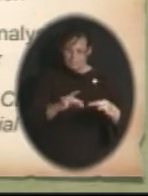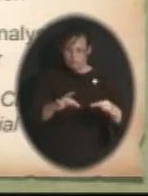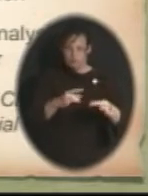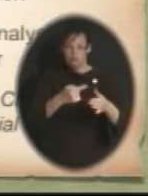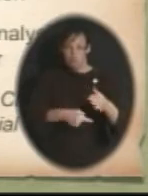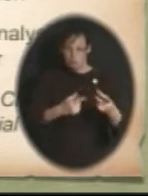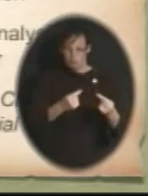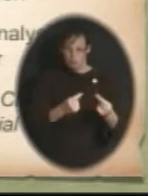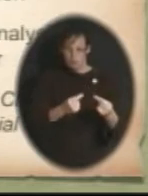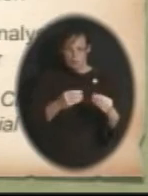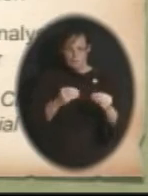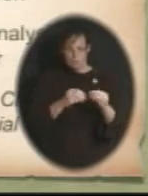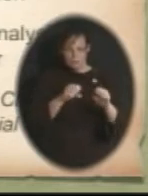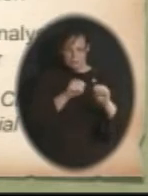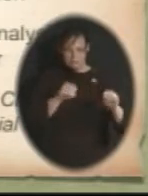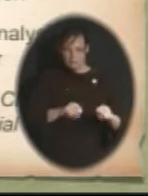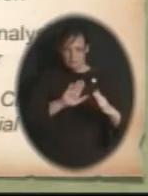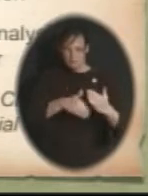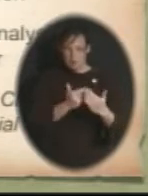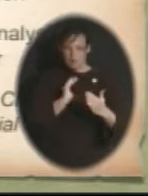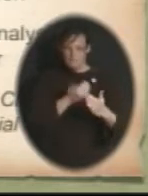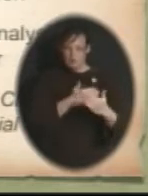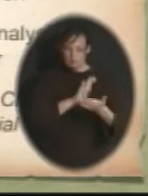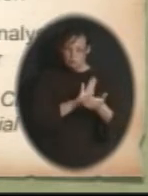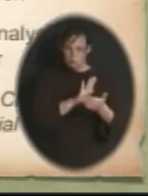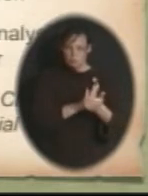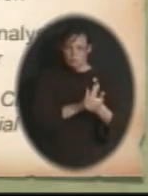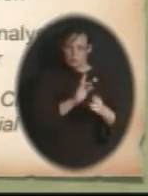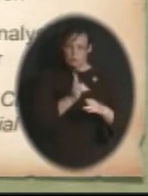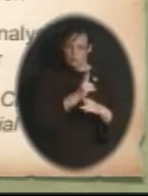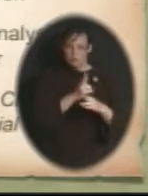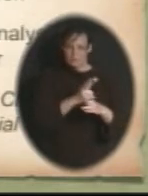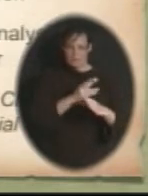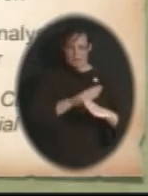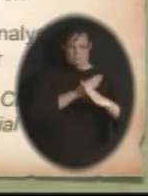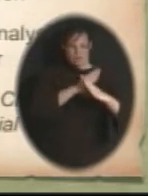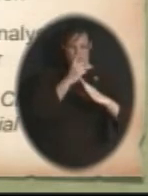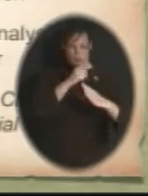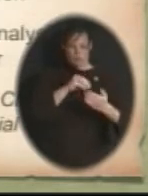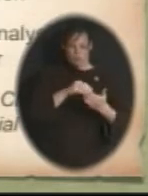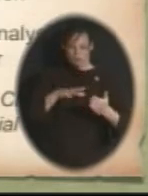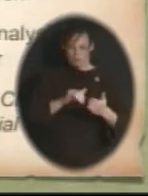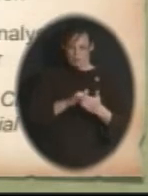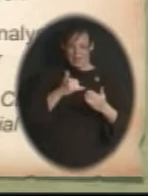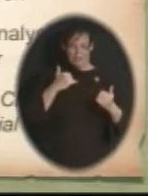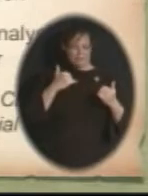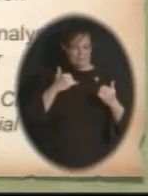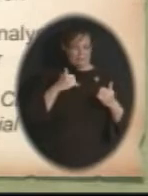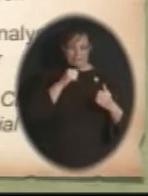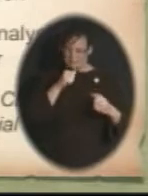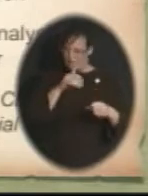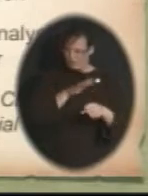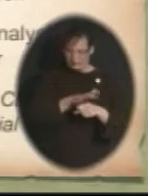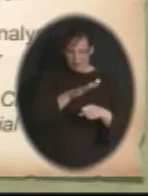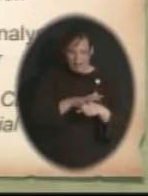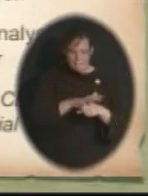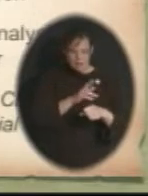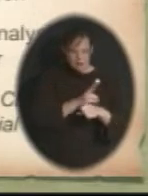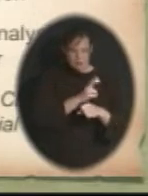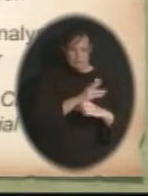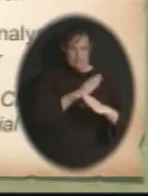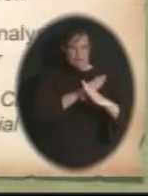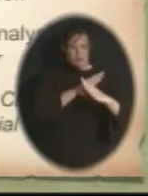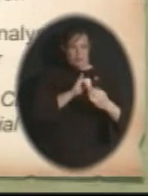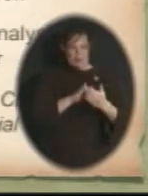doing more systematically at all our schools. We're using interventions for those students for whom that's not enough, using interventions